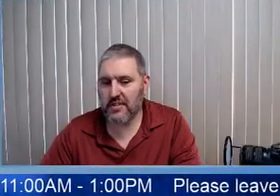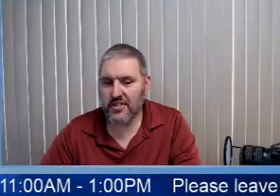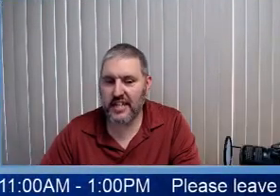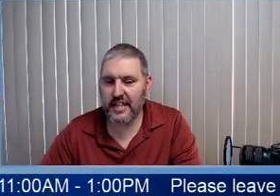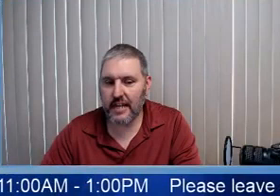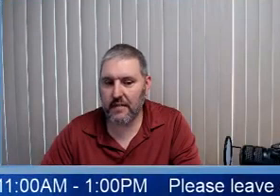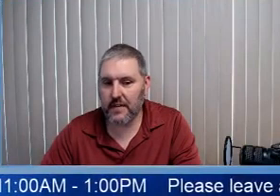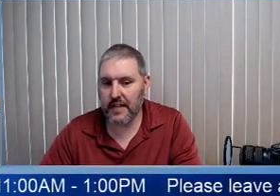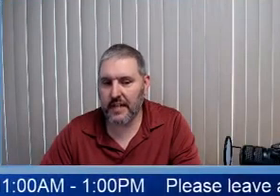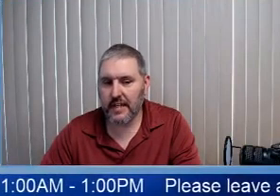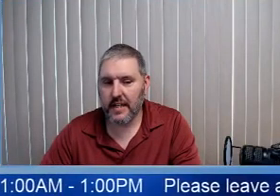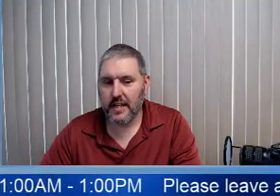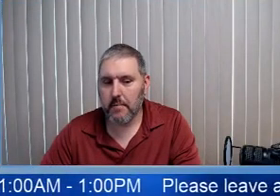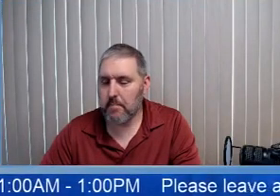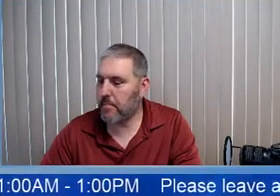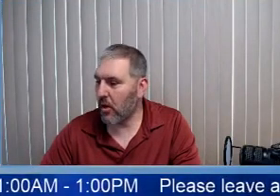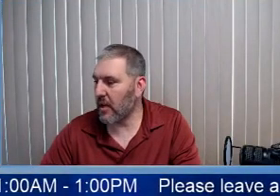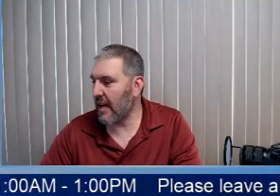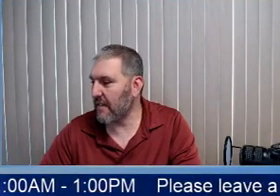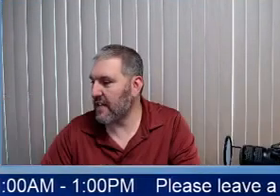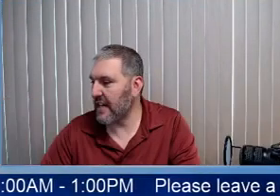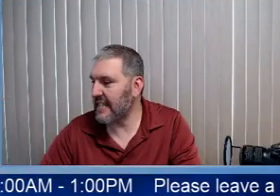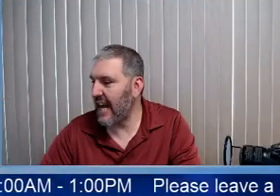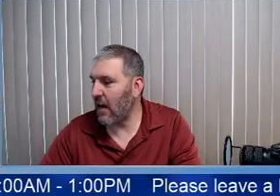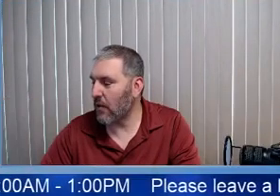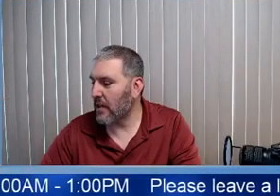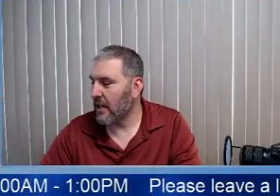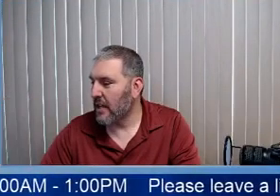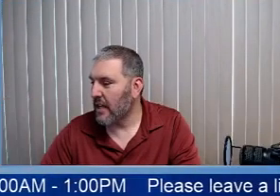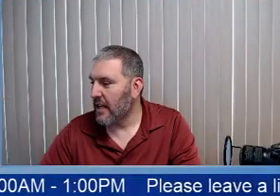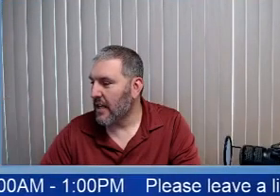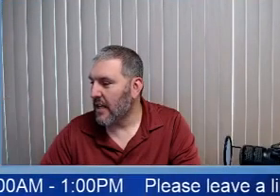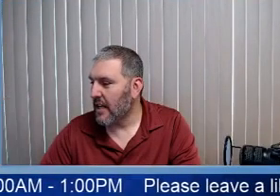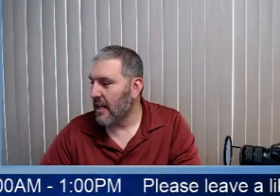running around stealing everything, burning everything down.